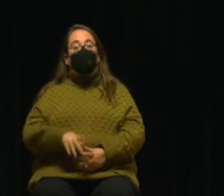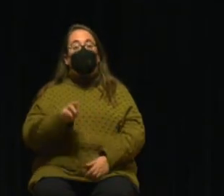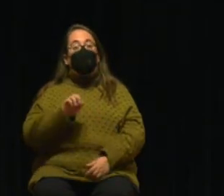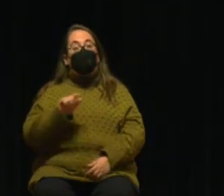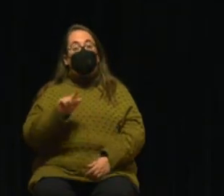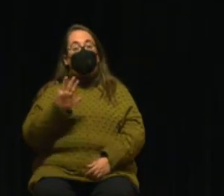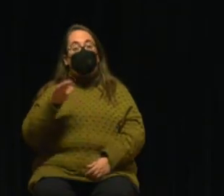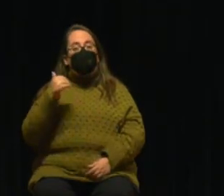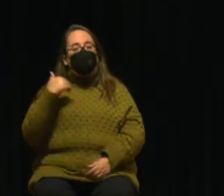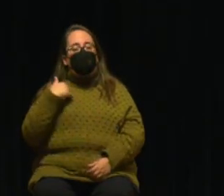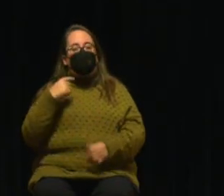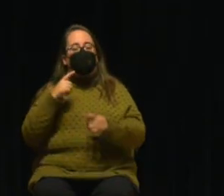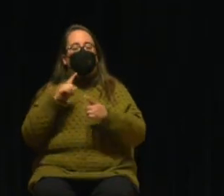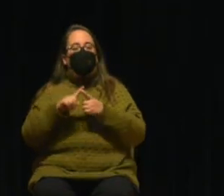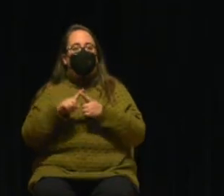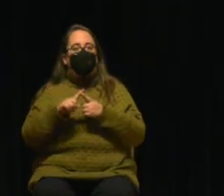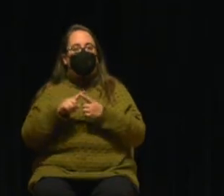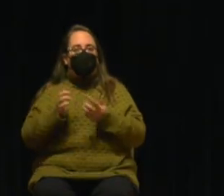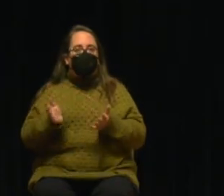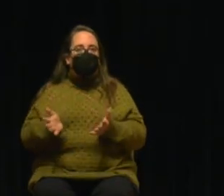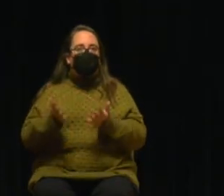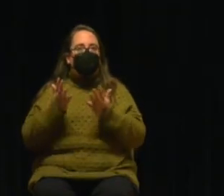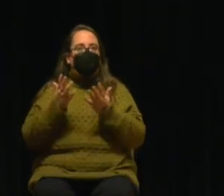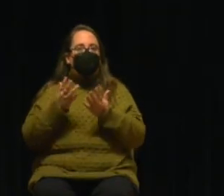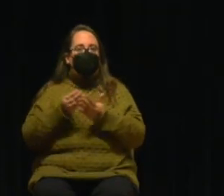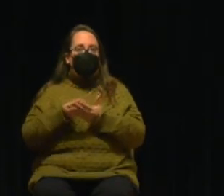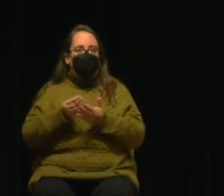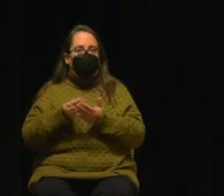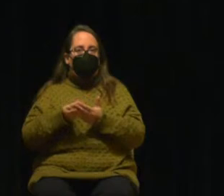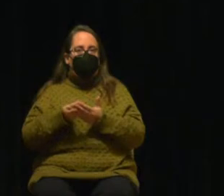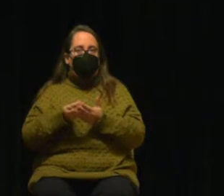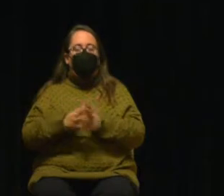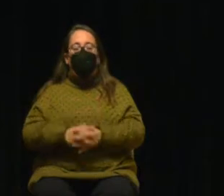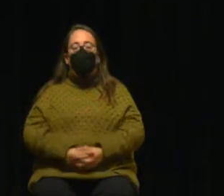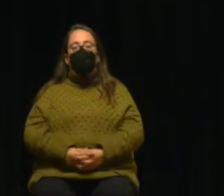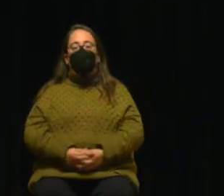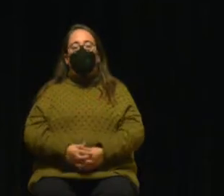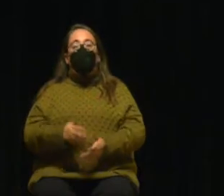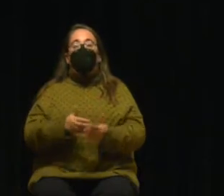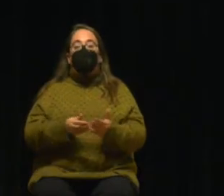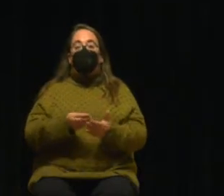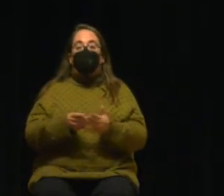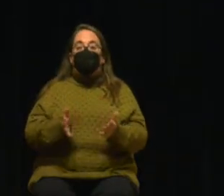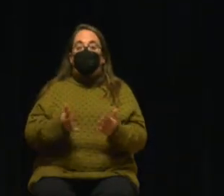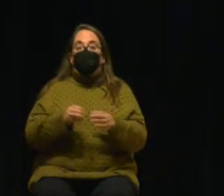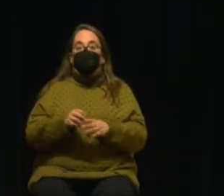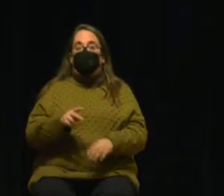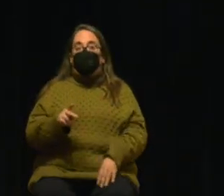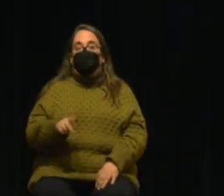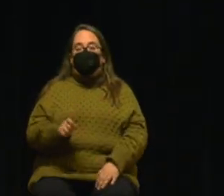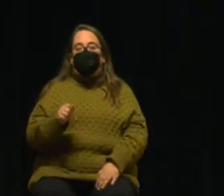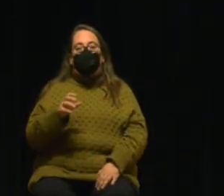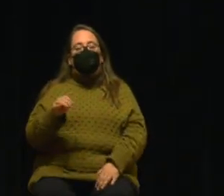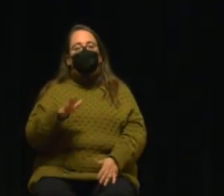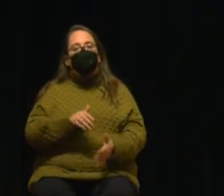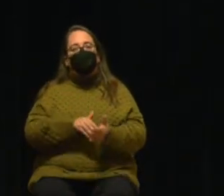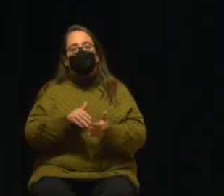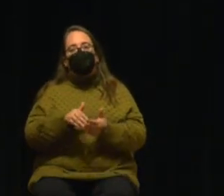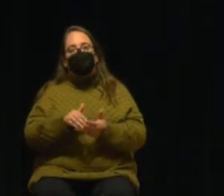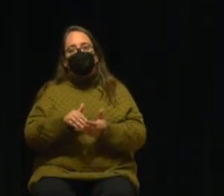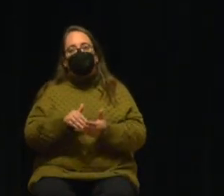responsibilities to raise this money. Some of this money was raised in Philadelphia. So there were frequent